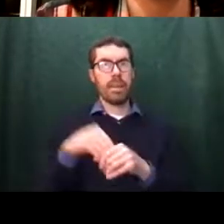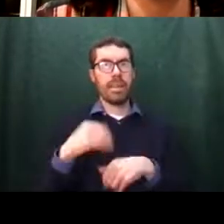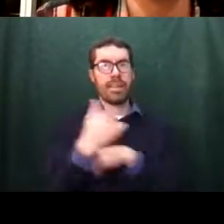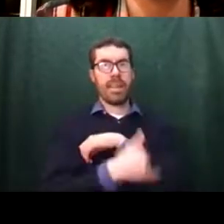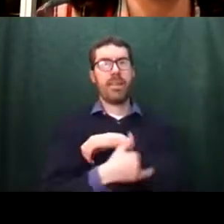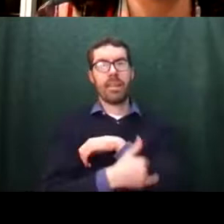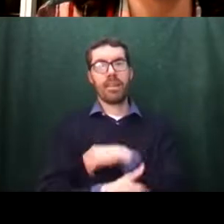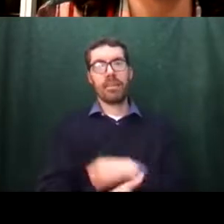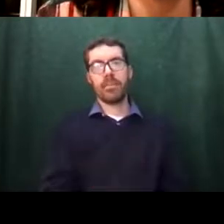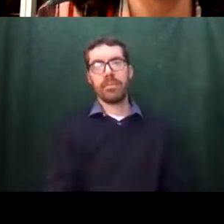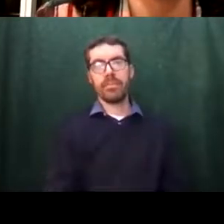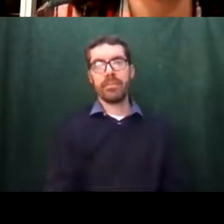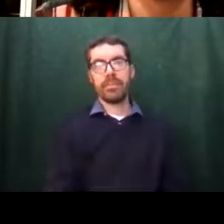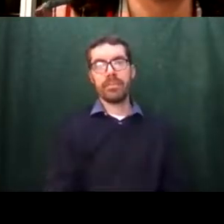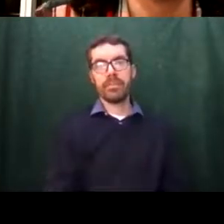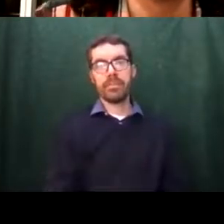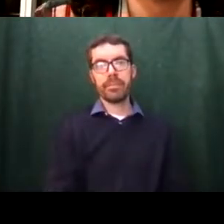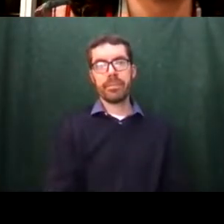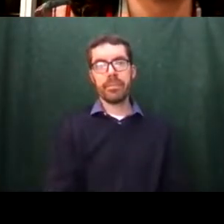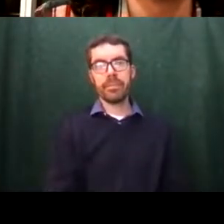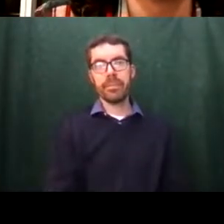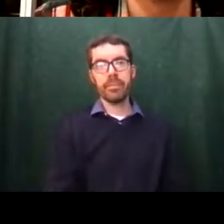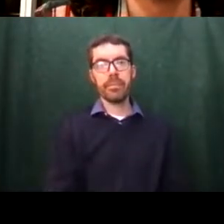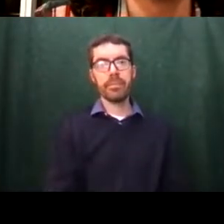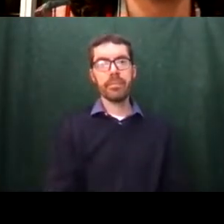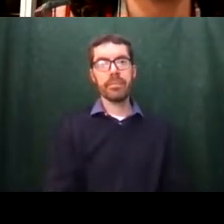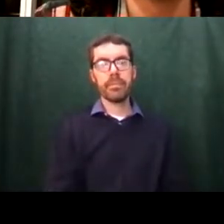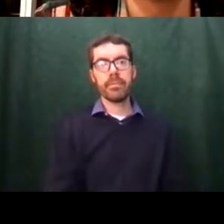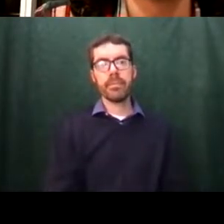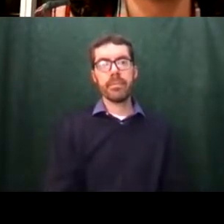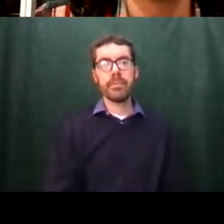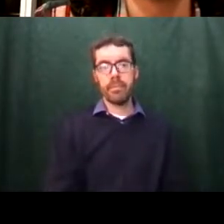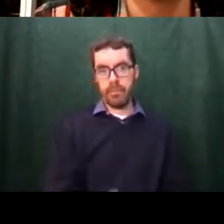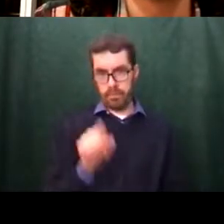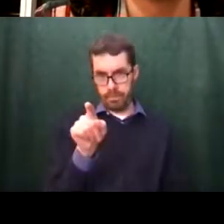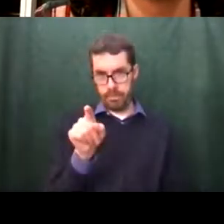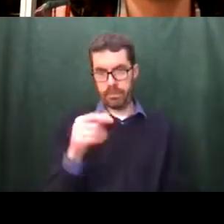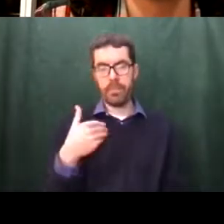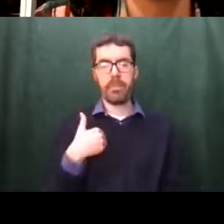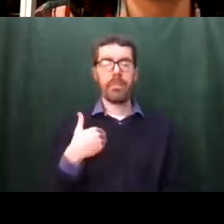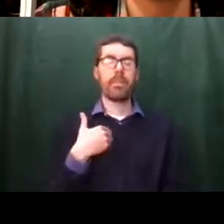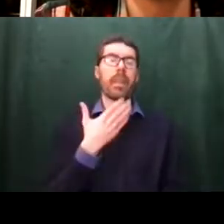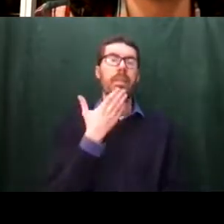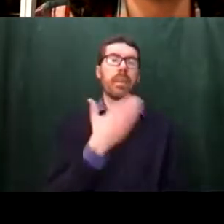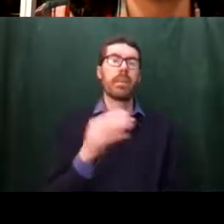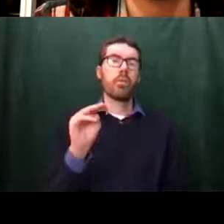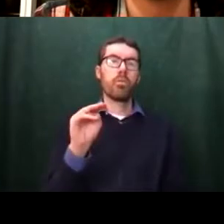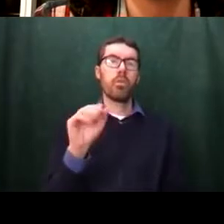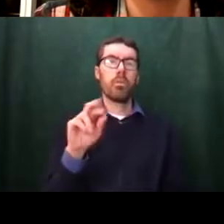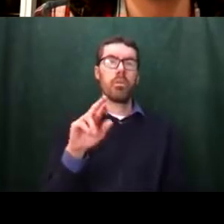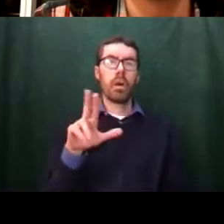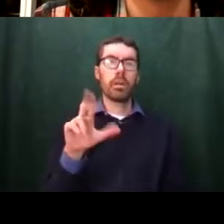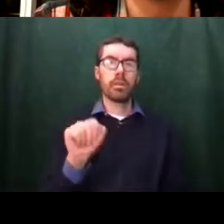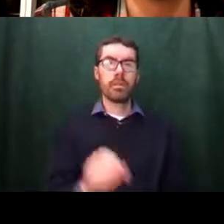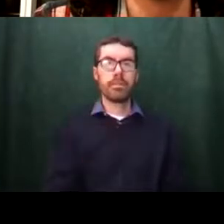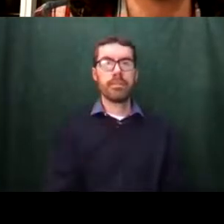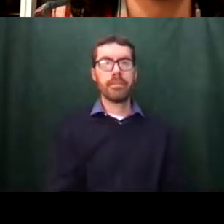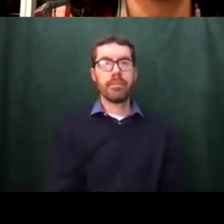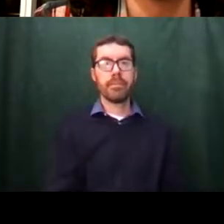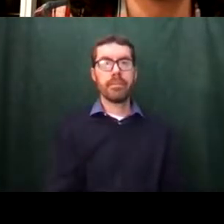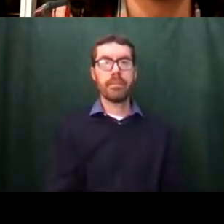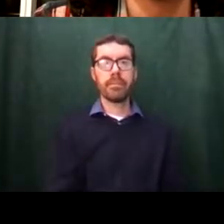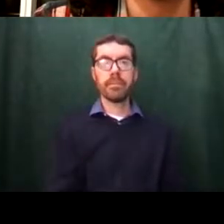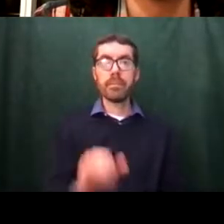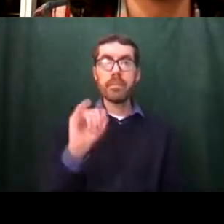too. So, and there we go. Thank you, Marcus. Josie, you